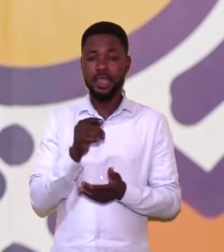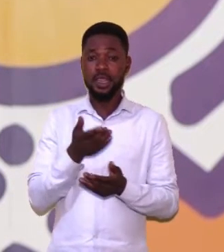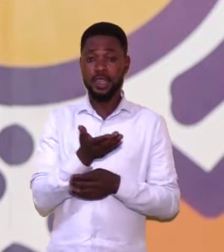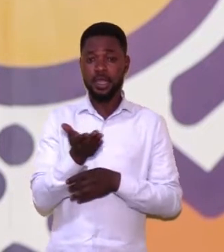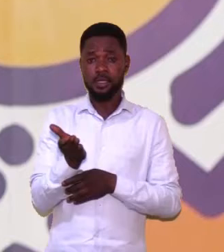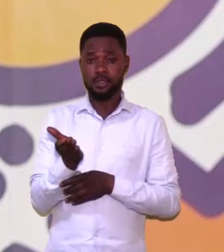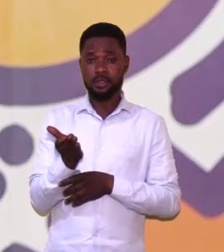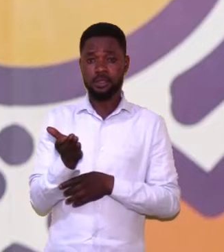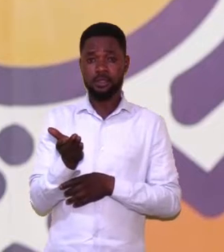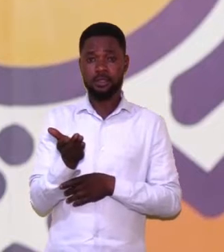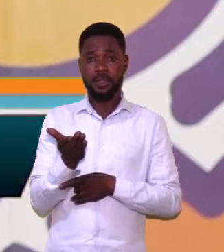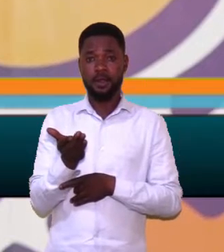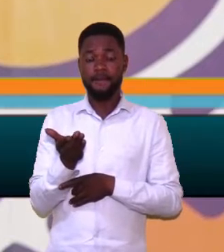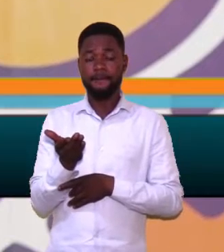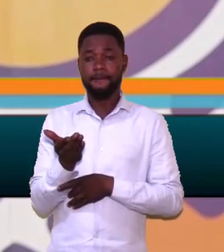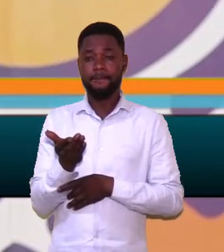Like this.